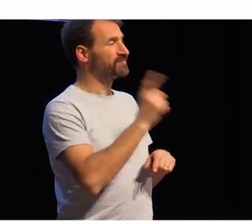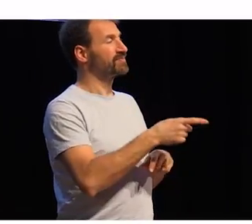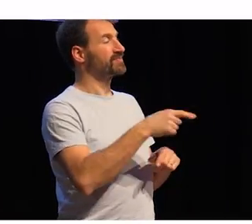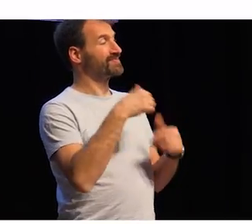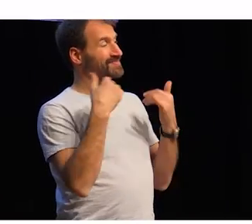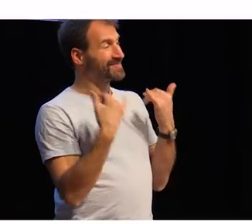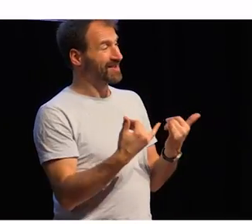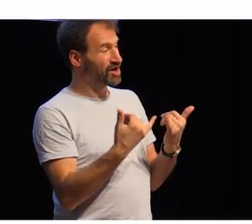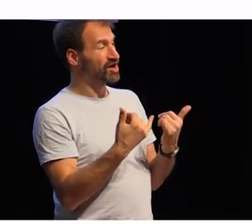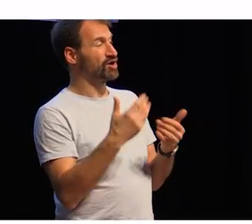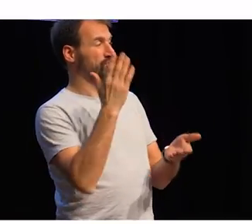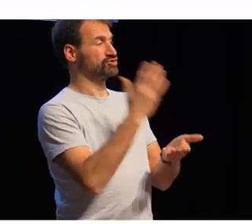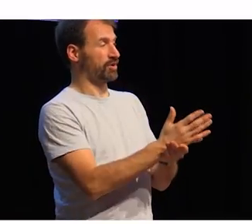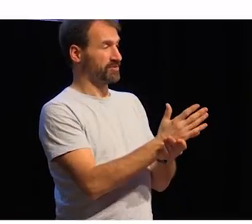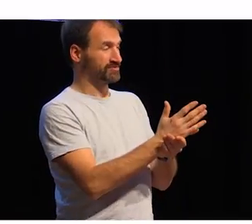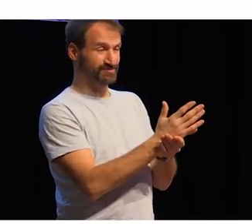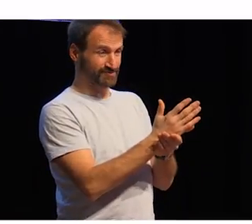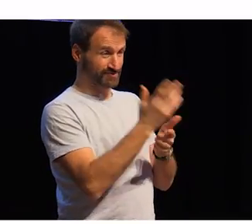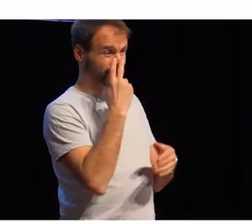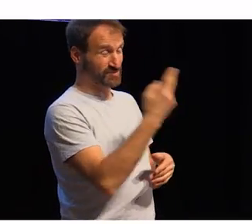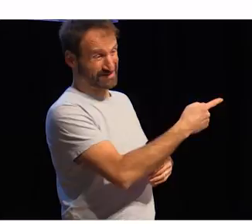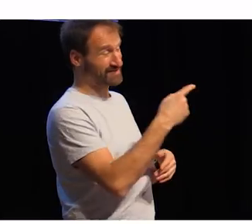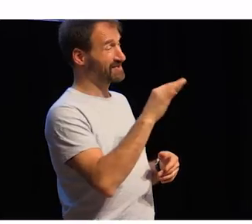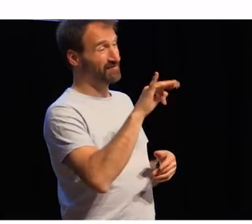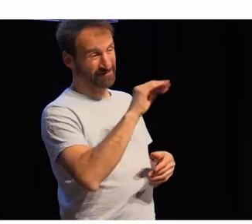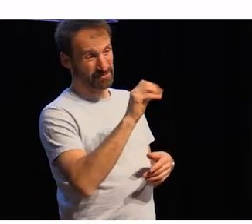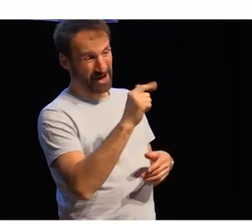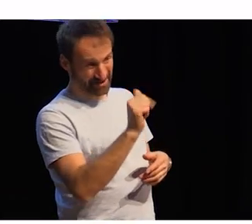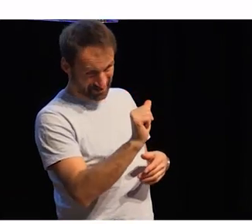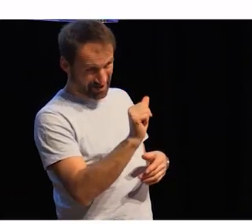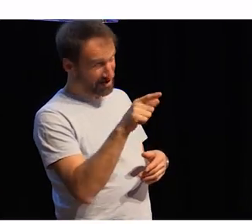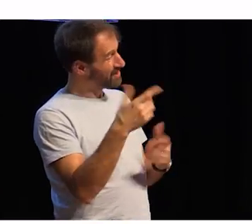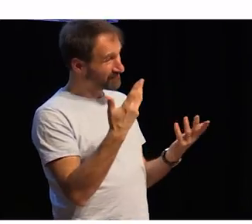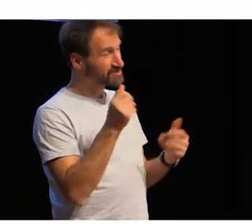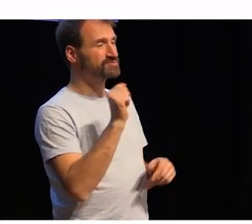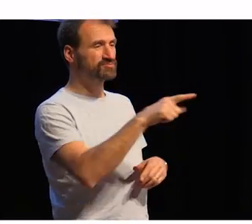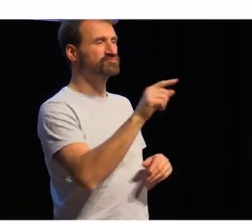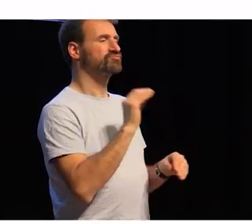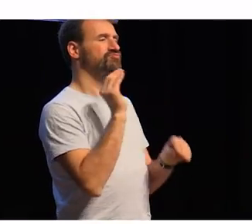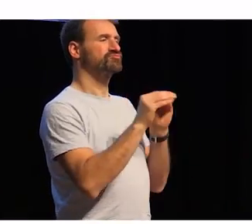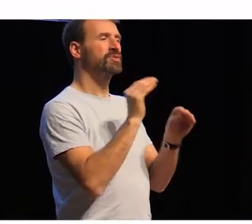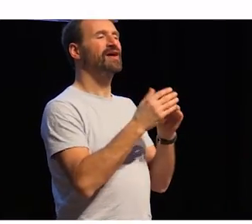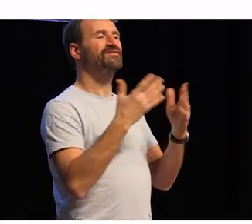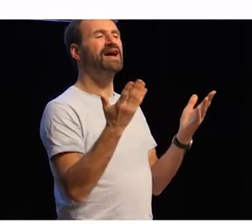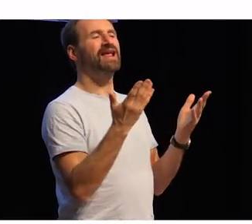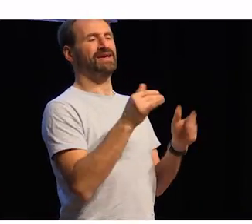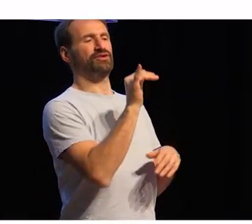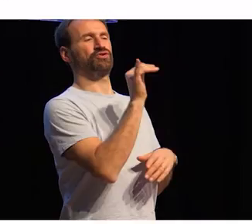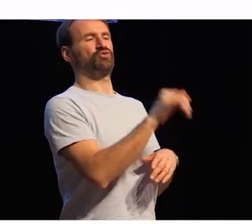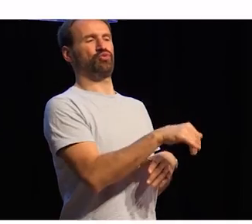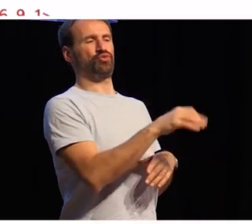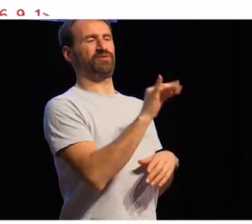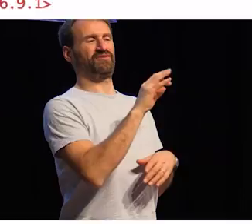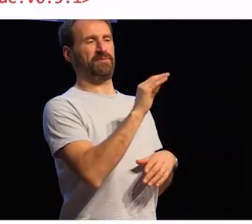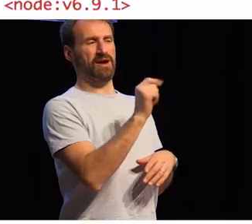you, like, for Mata, you have to have three things to consider. So firstly, you talk about, say, you want to install which type of Fermata and on which board. So in this